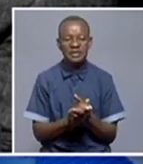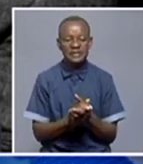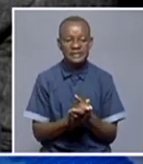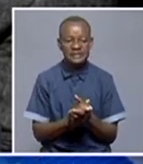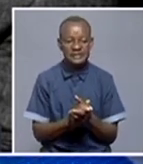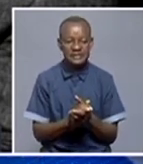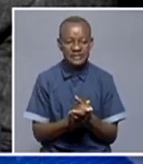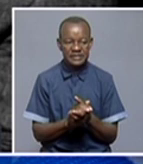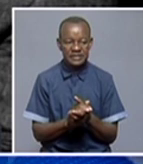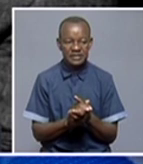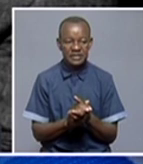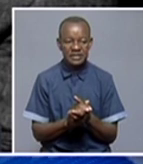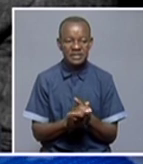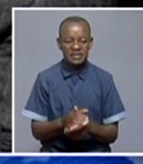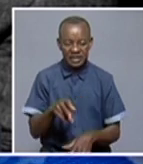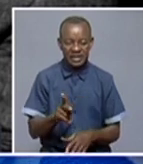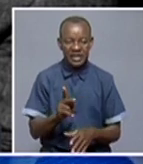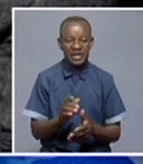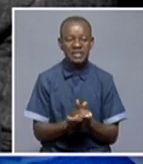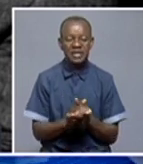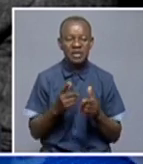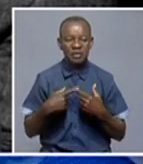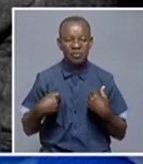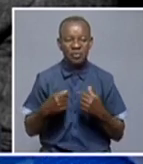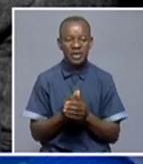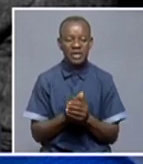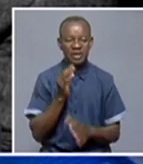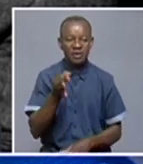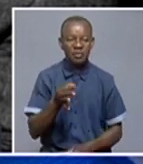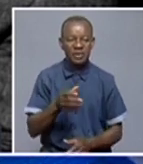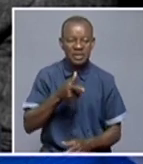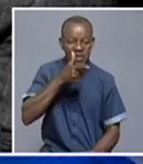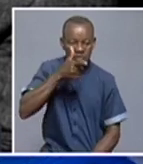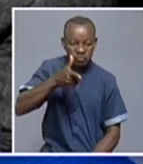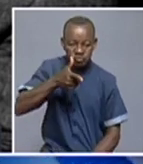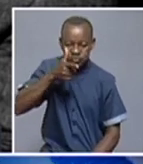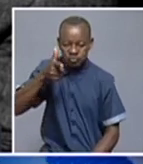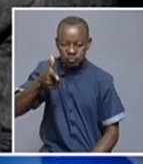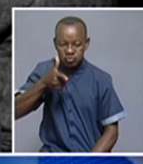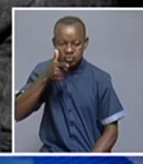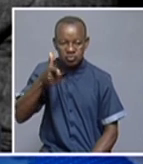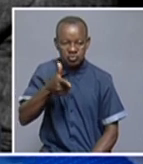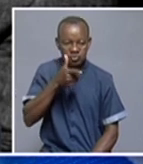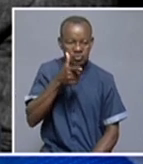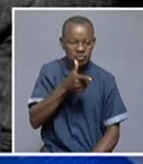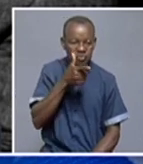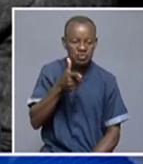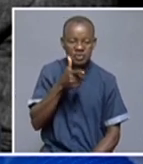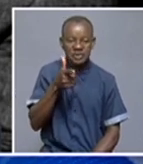also be, of course, going around the polls, and we hope to follow him as well. Blanche, I must say, it's all